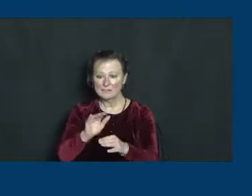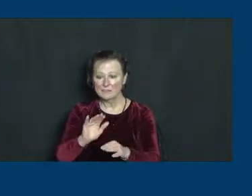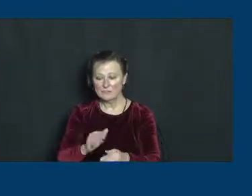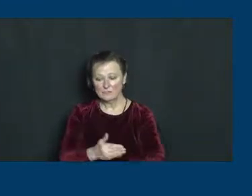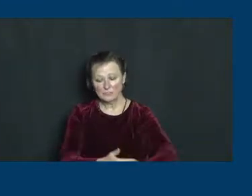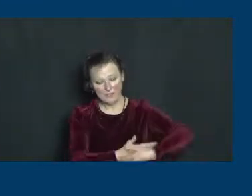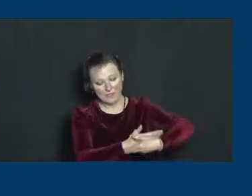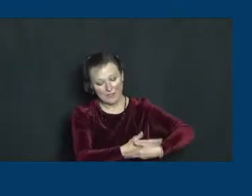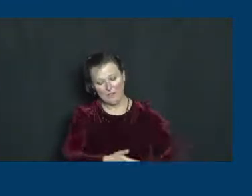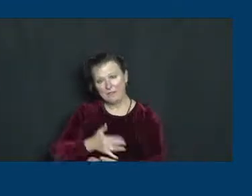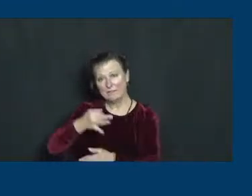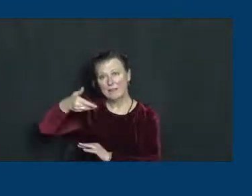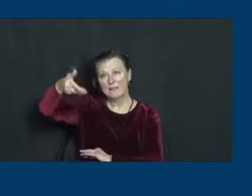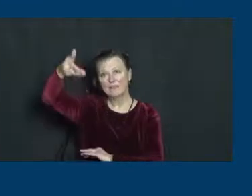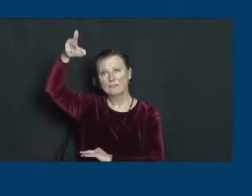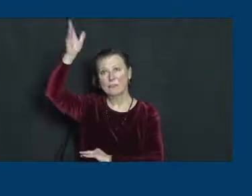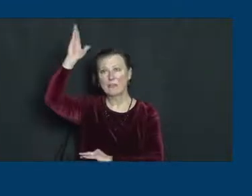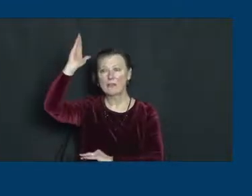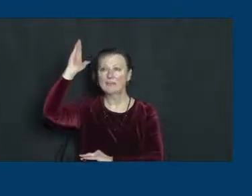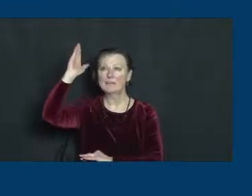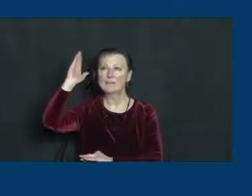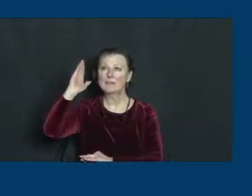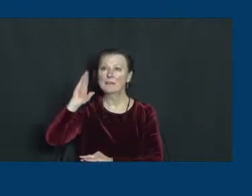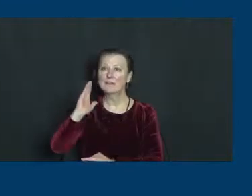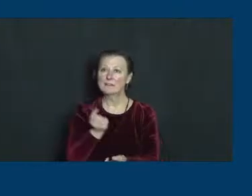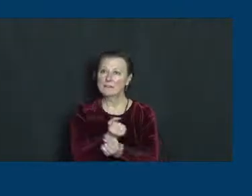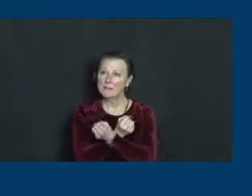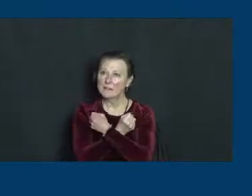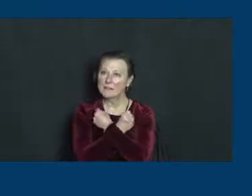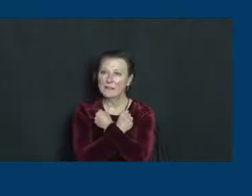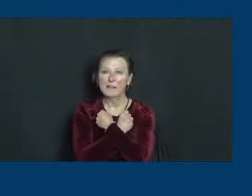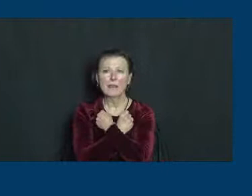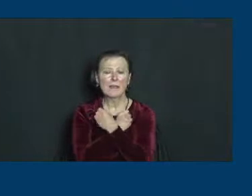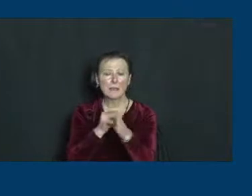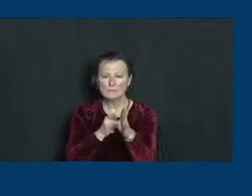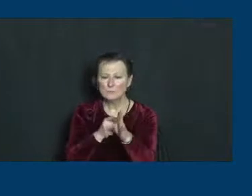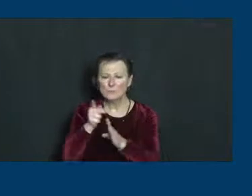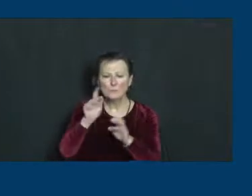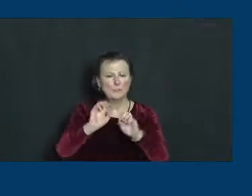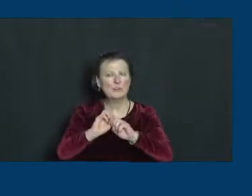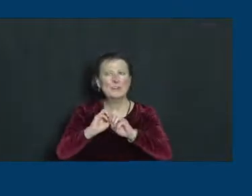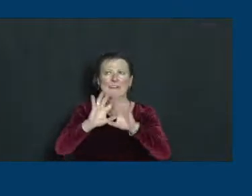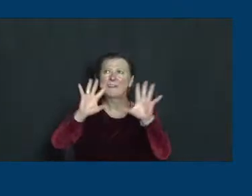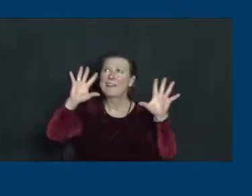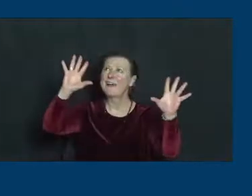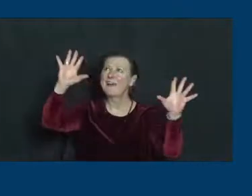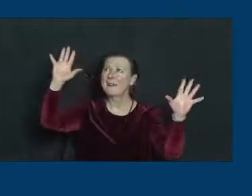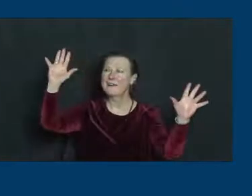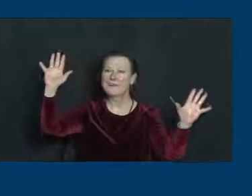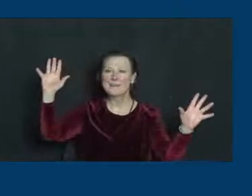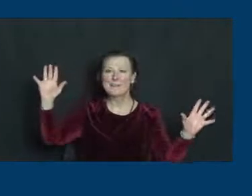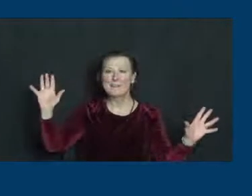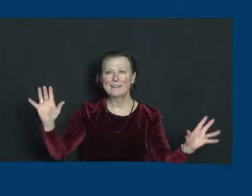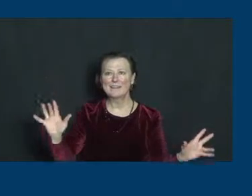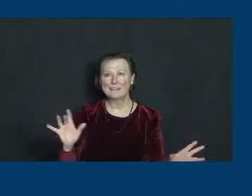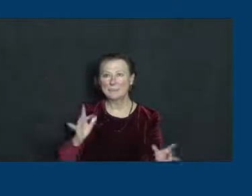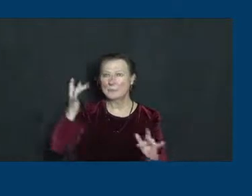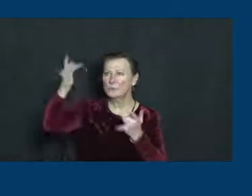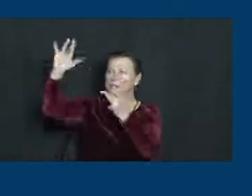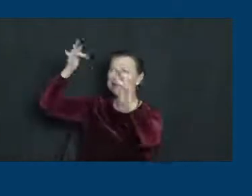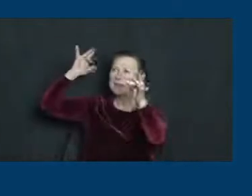night, child of God, love's true